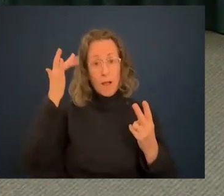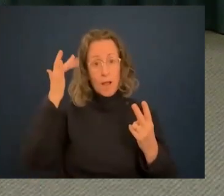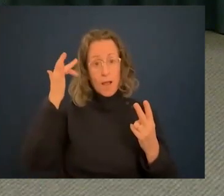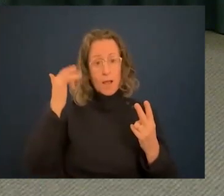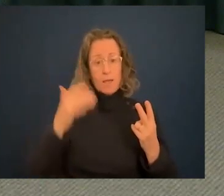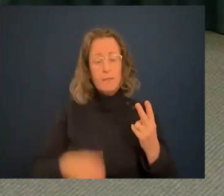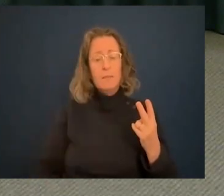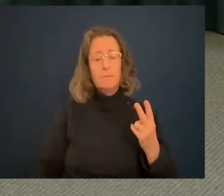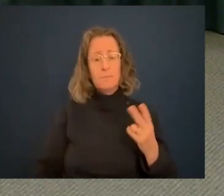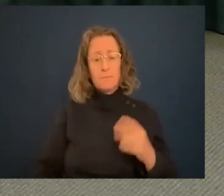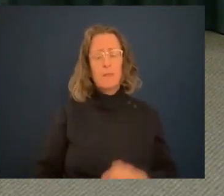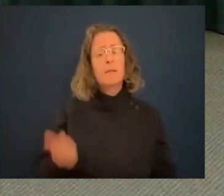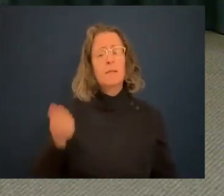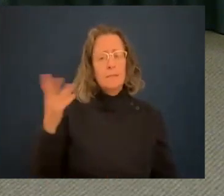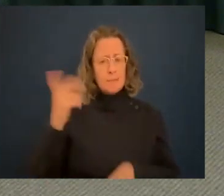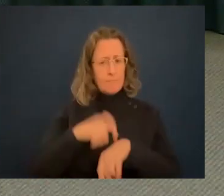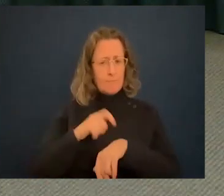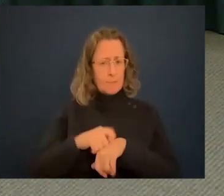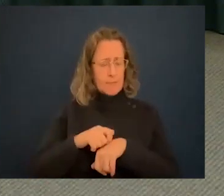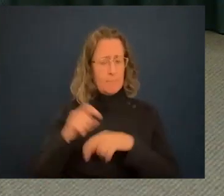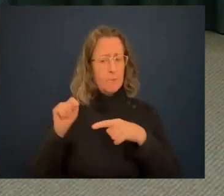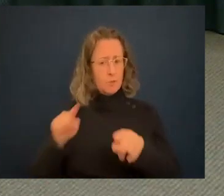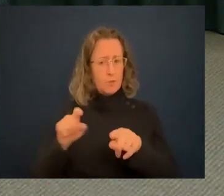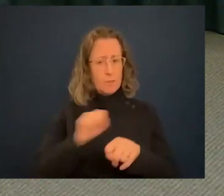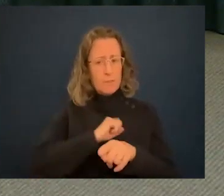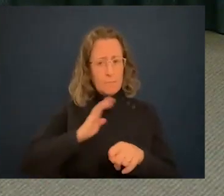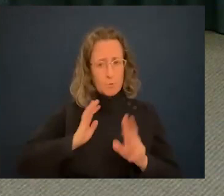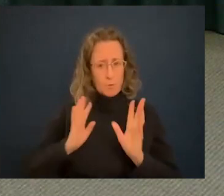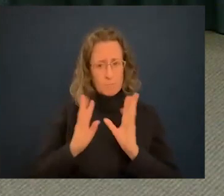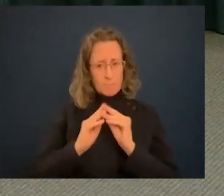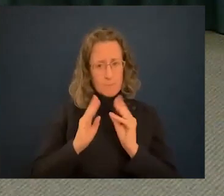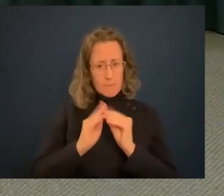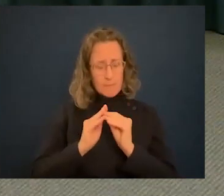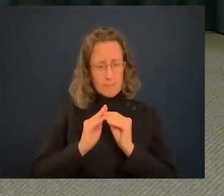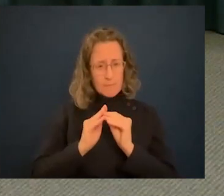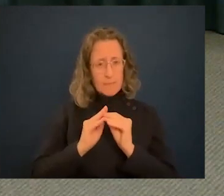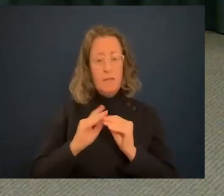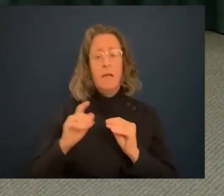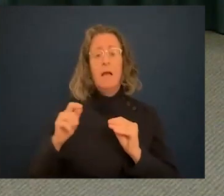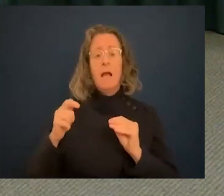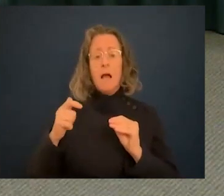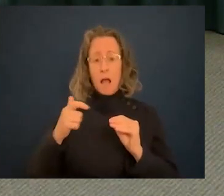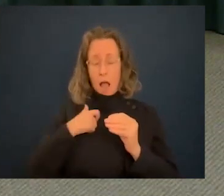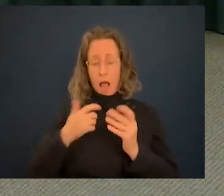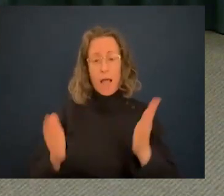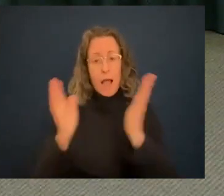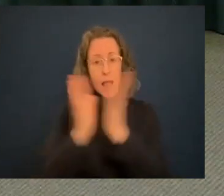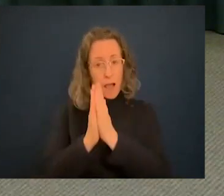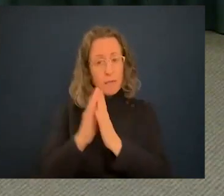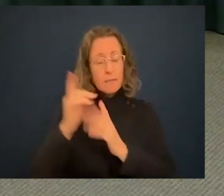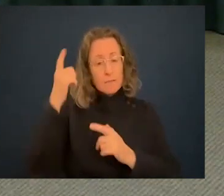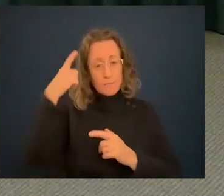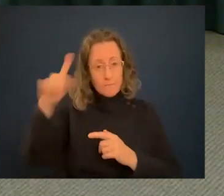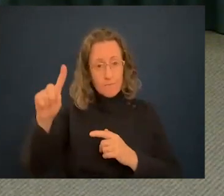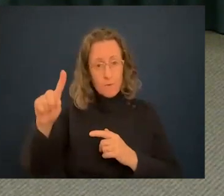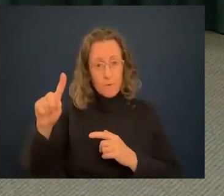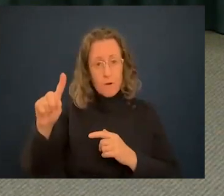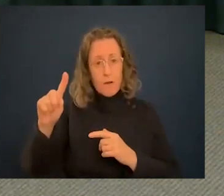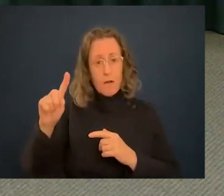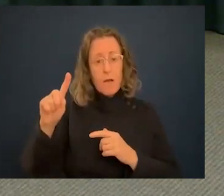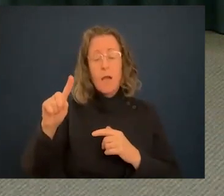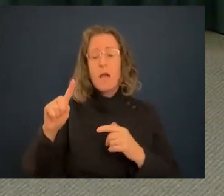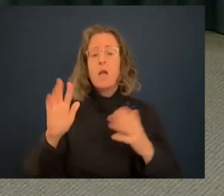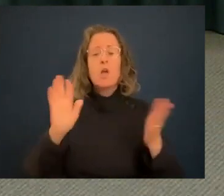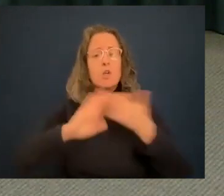select board meetings I called for sustained public participation in decision making about the use of arpa funds